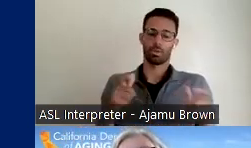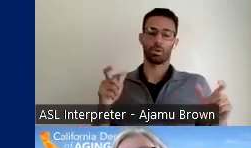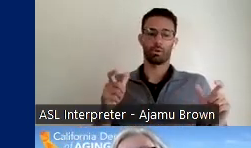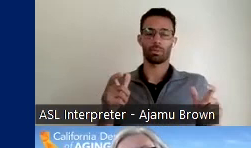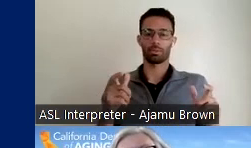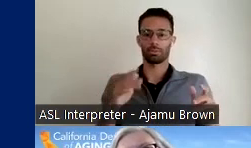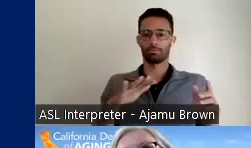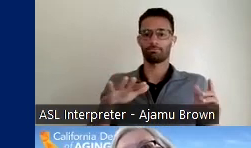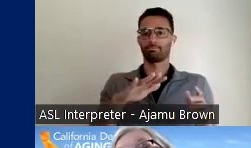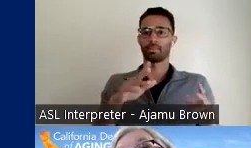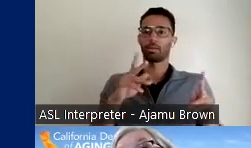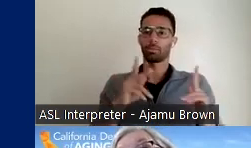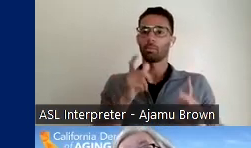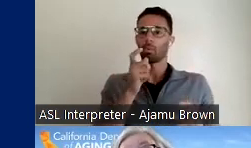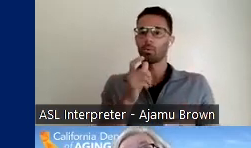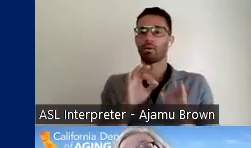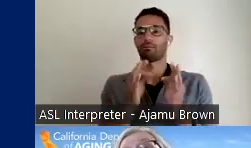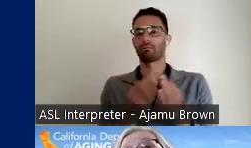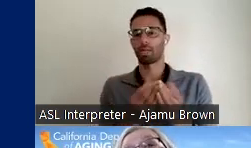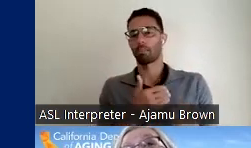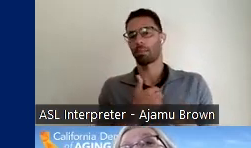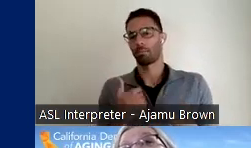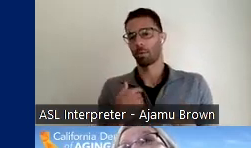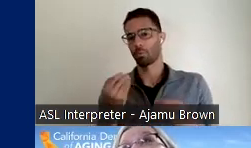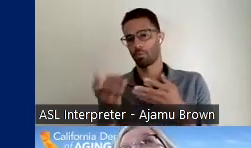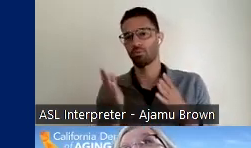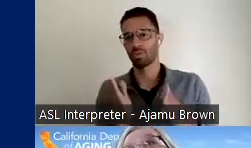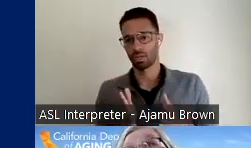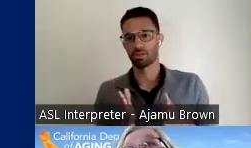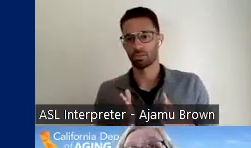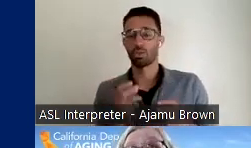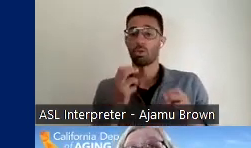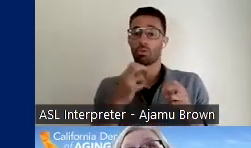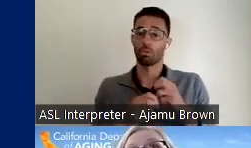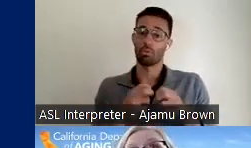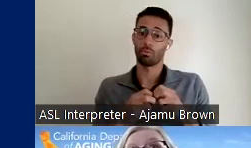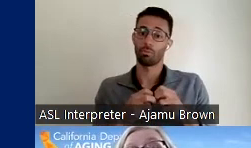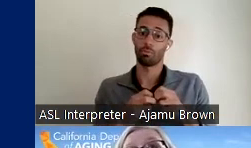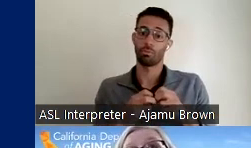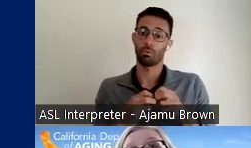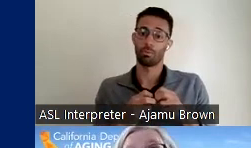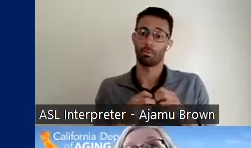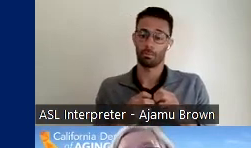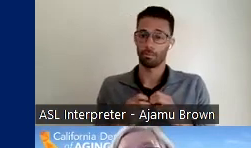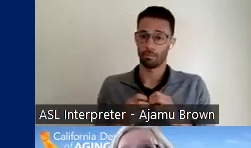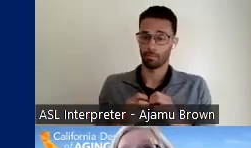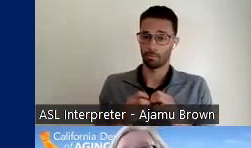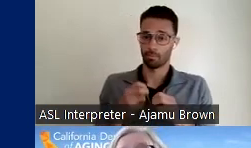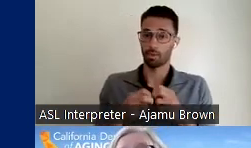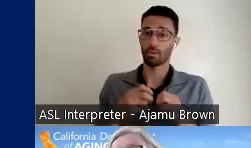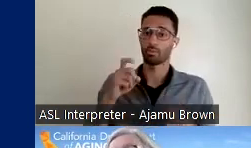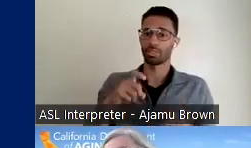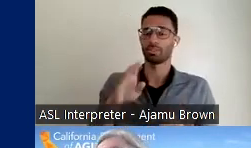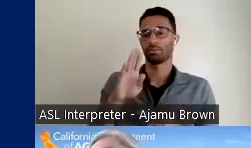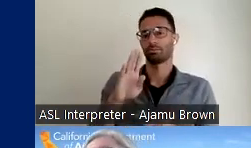family member providers. The problem we have is we need to address the bias